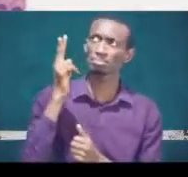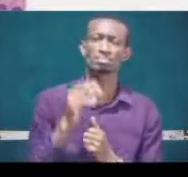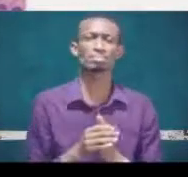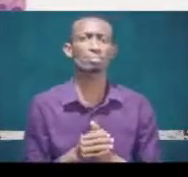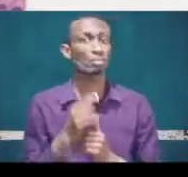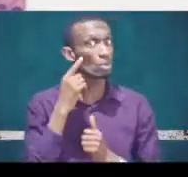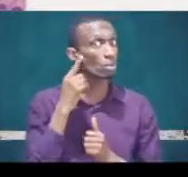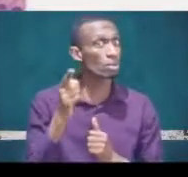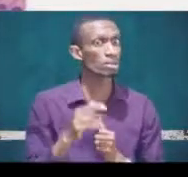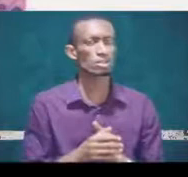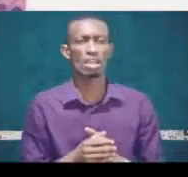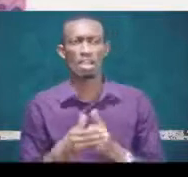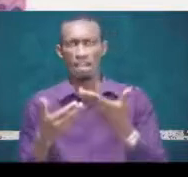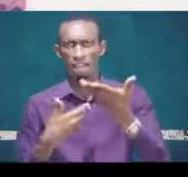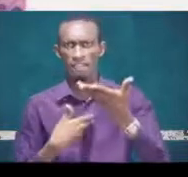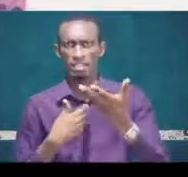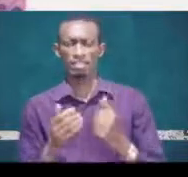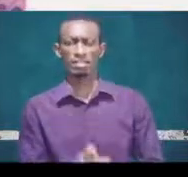you can see we have